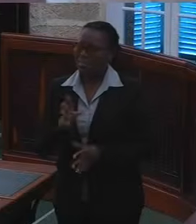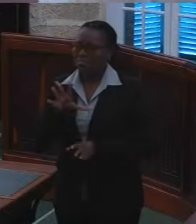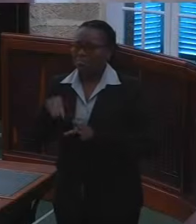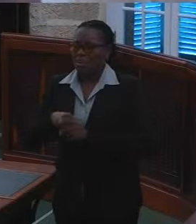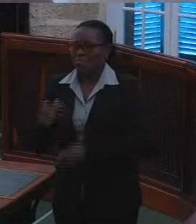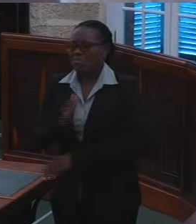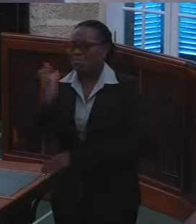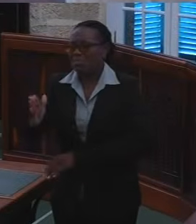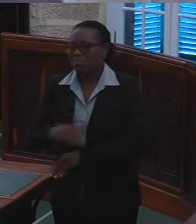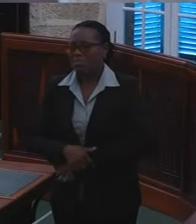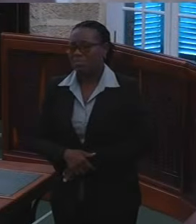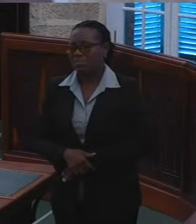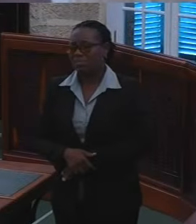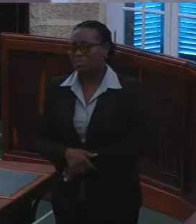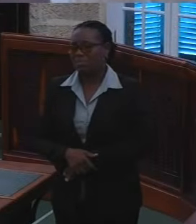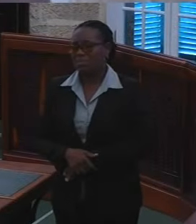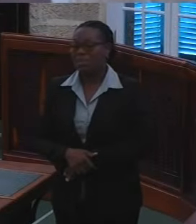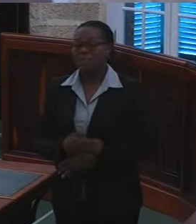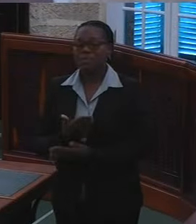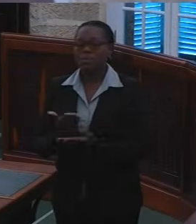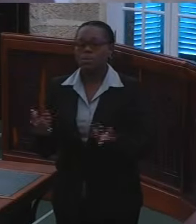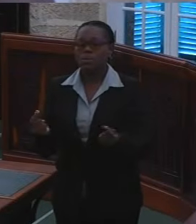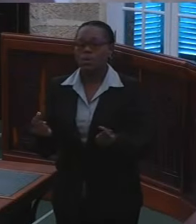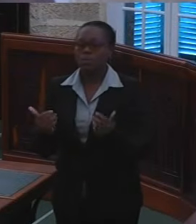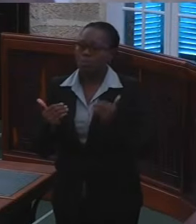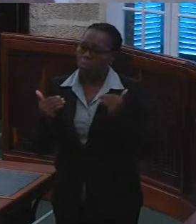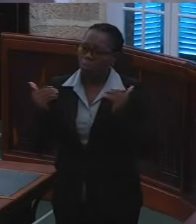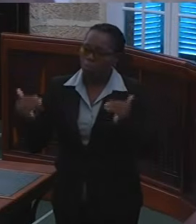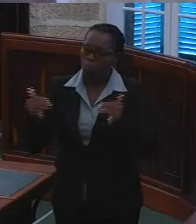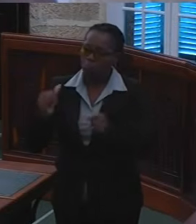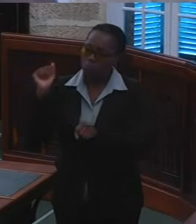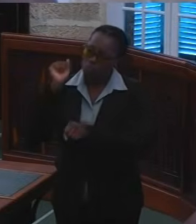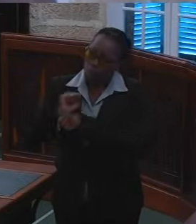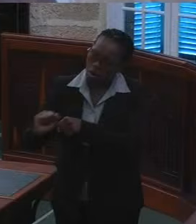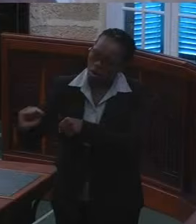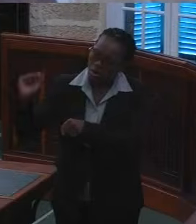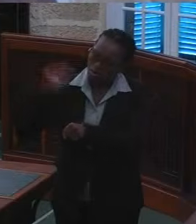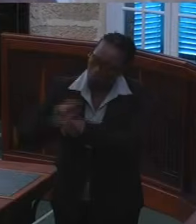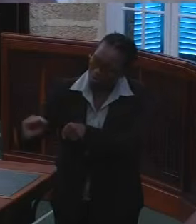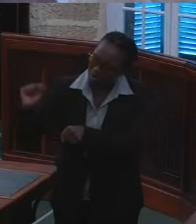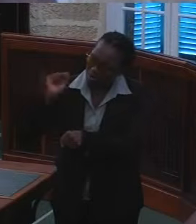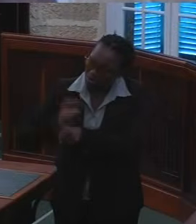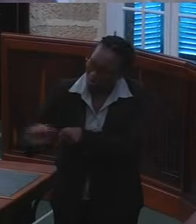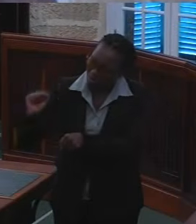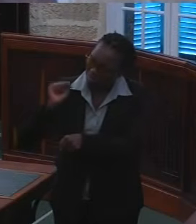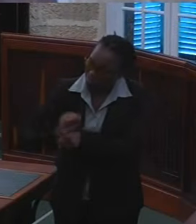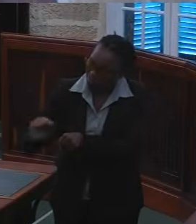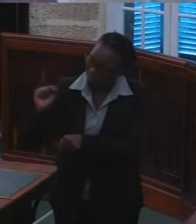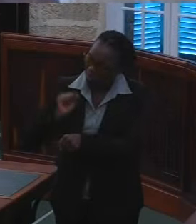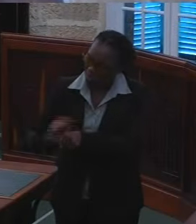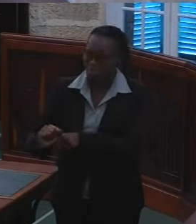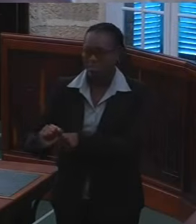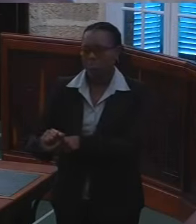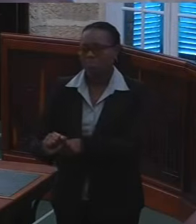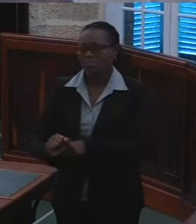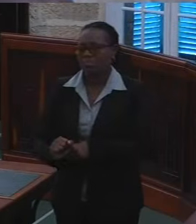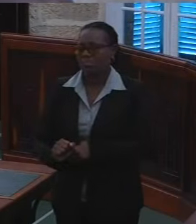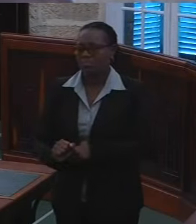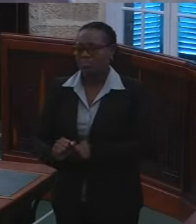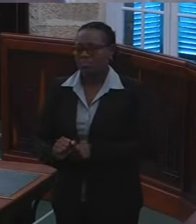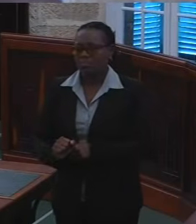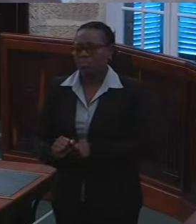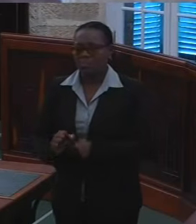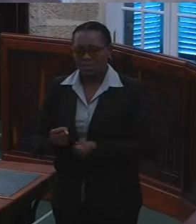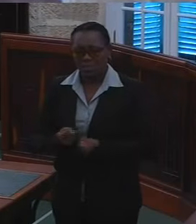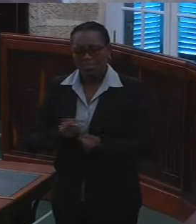Never. They work hard. Hard work, discipline, empathy,